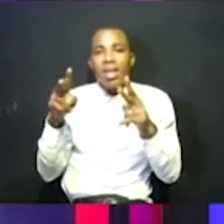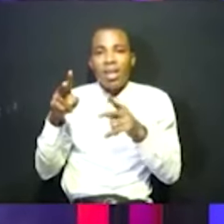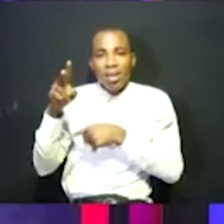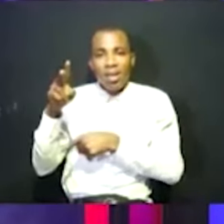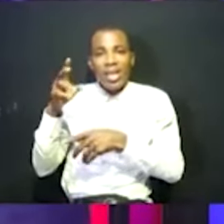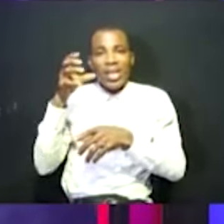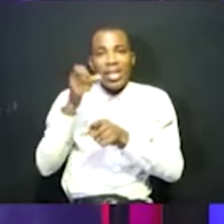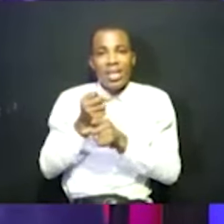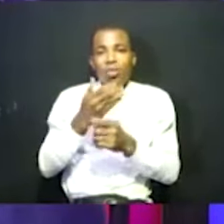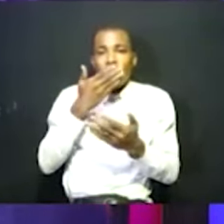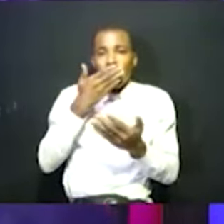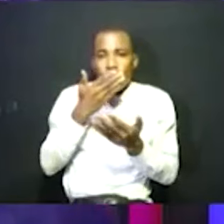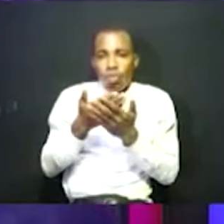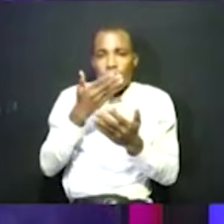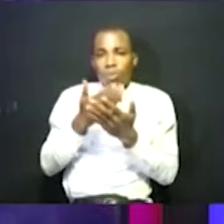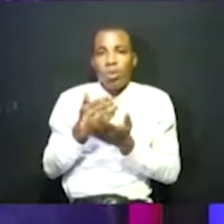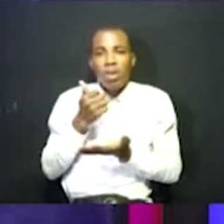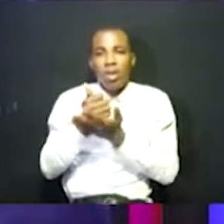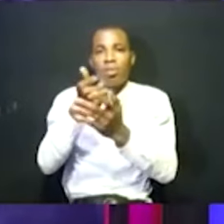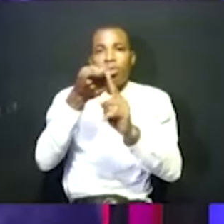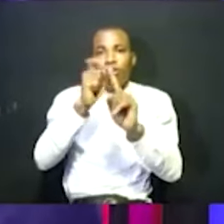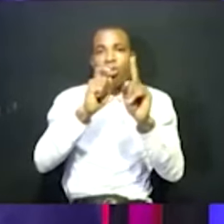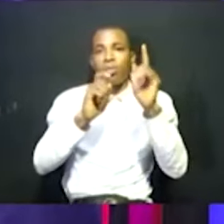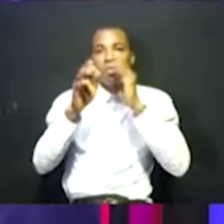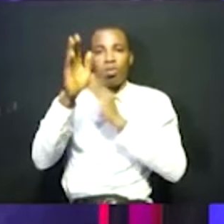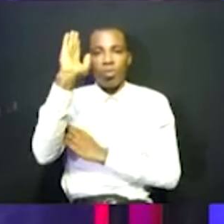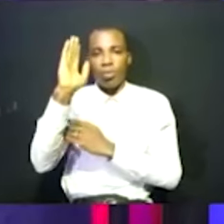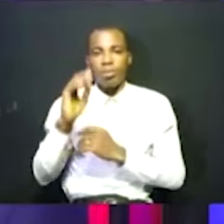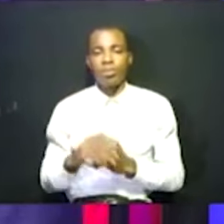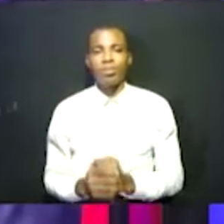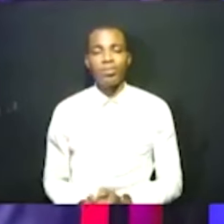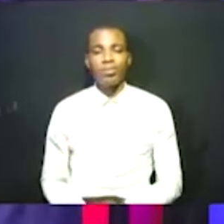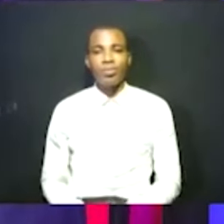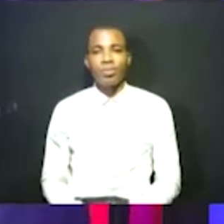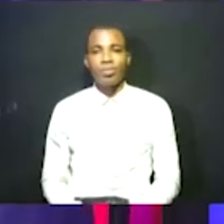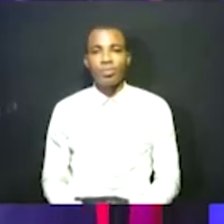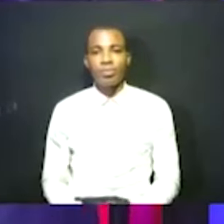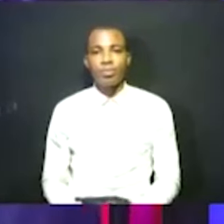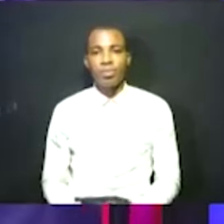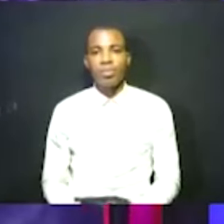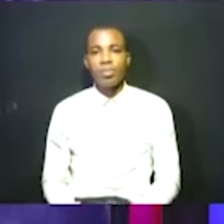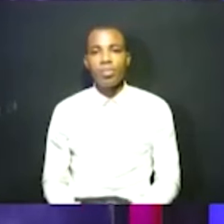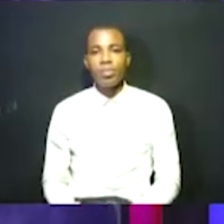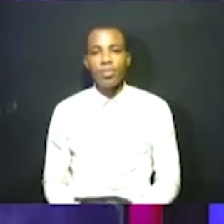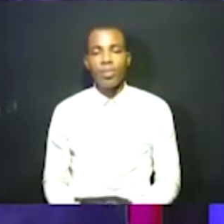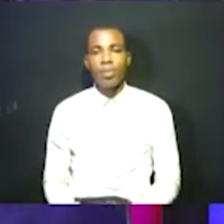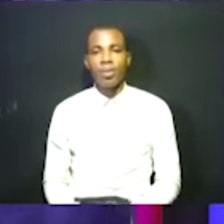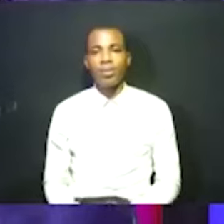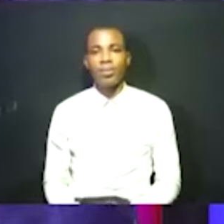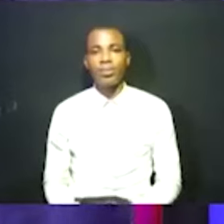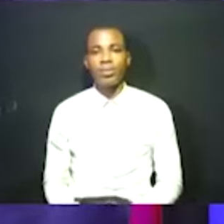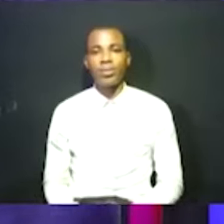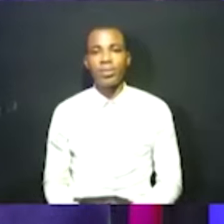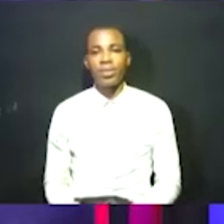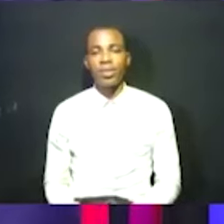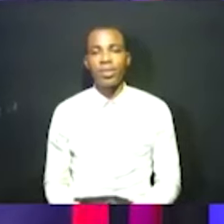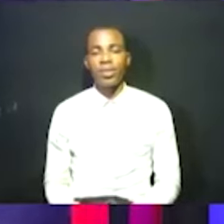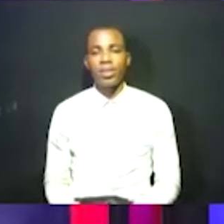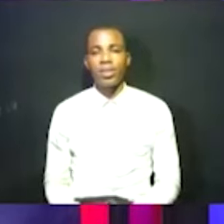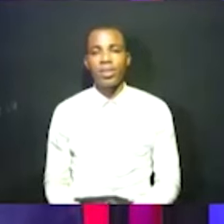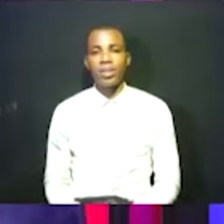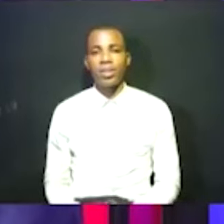Lord. Ye kin kan mebu sam etidu wotwen yuma dionu mienu na akyerɛ sam ne sɛ de wanya yire no wanya adepa ne wanya awurade hɔ aniso.